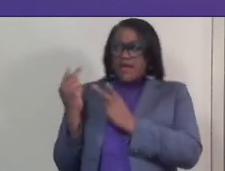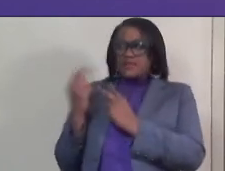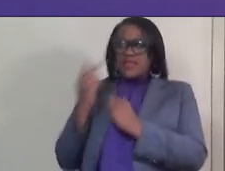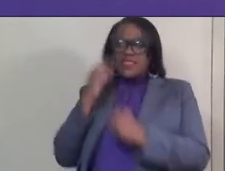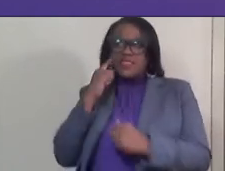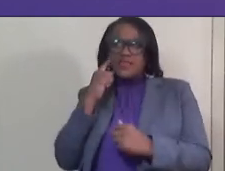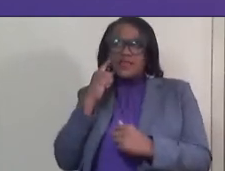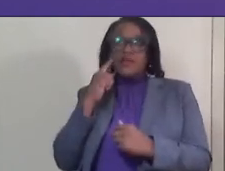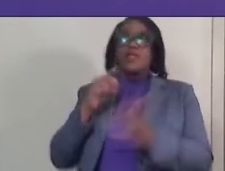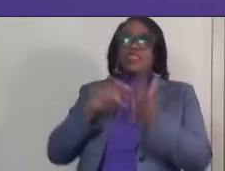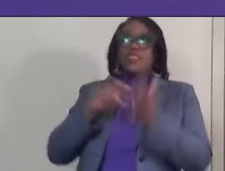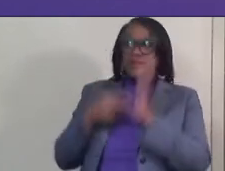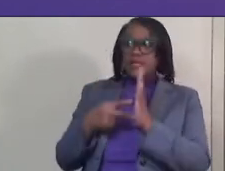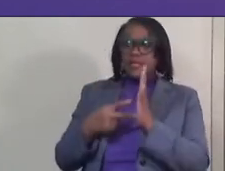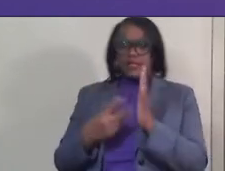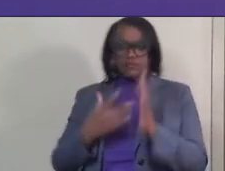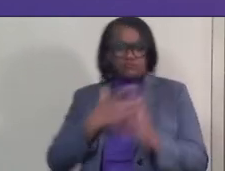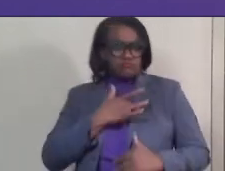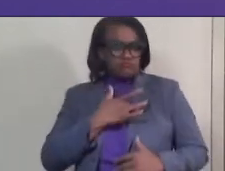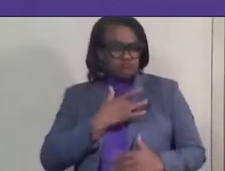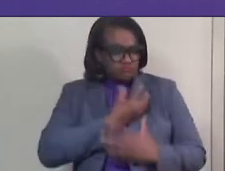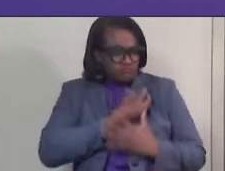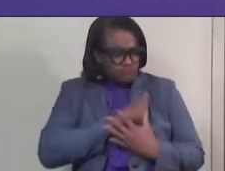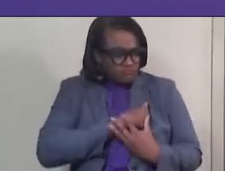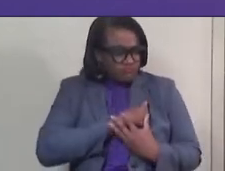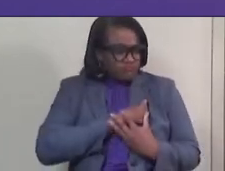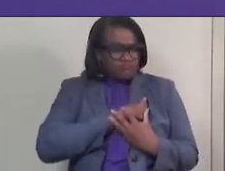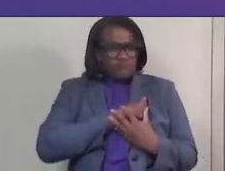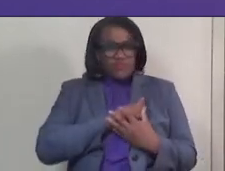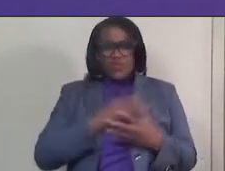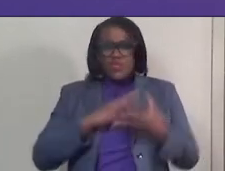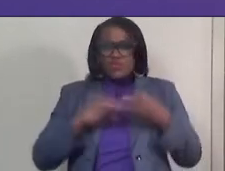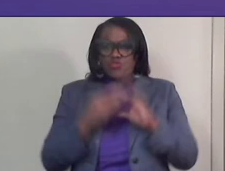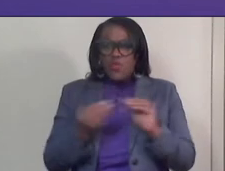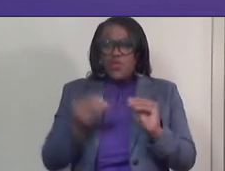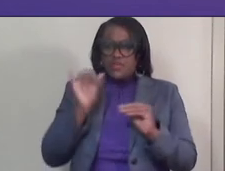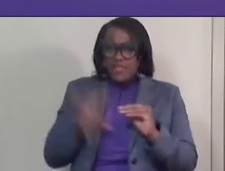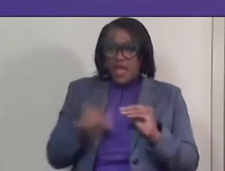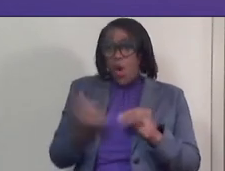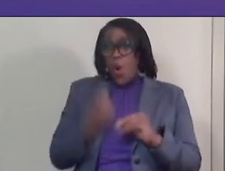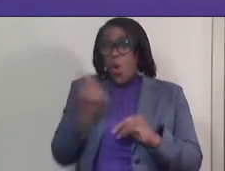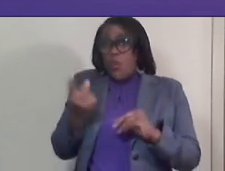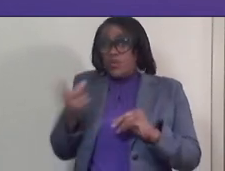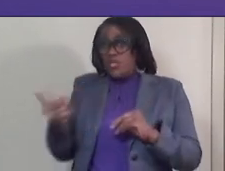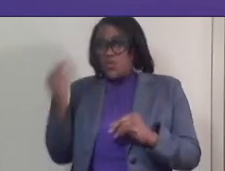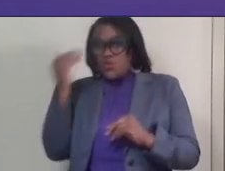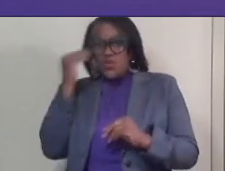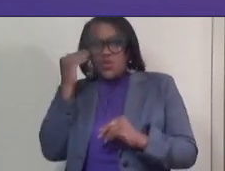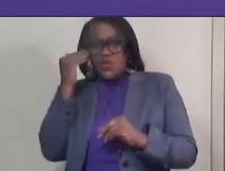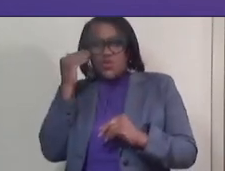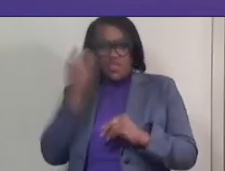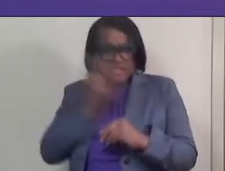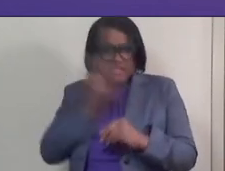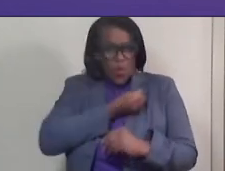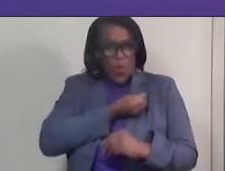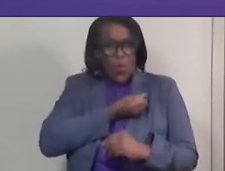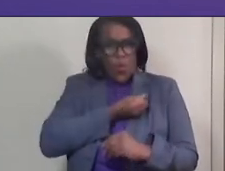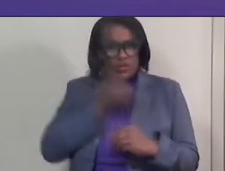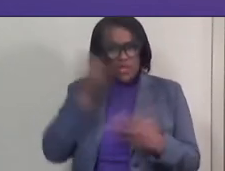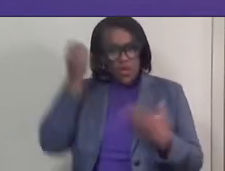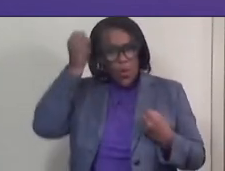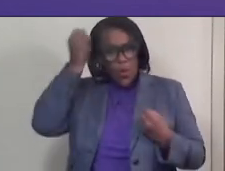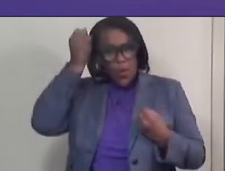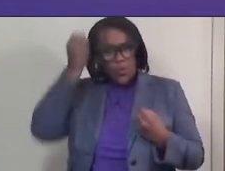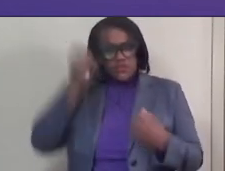did they mean? What were the treasures in there? What were the stories that only you knew inside those videos? Thank you.